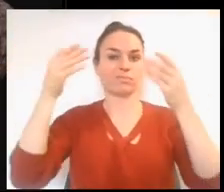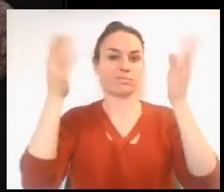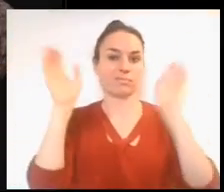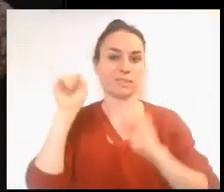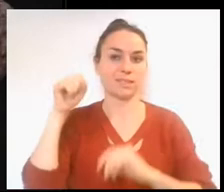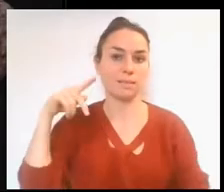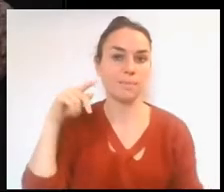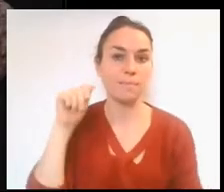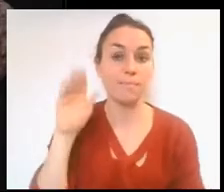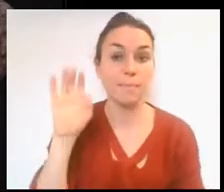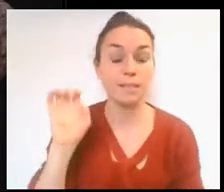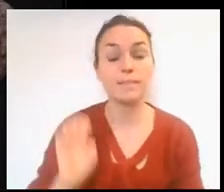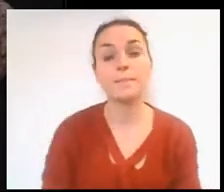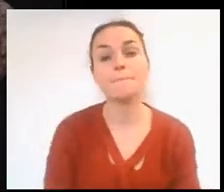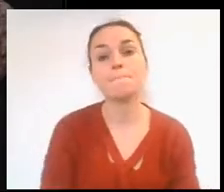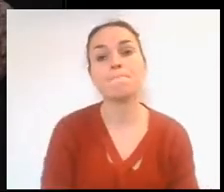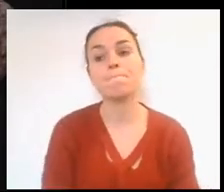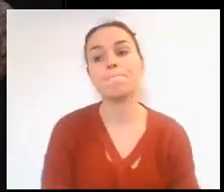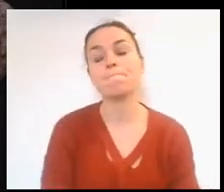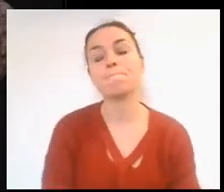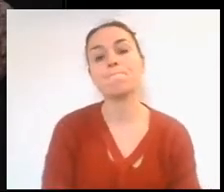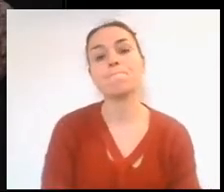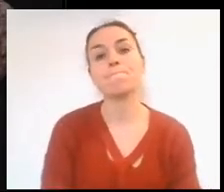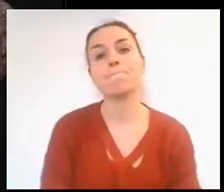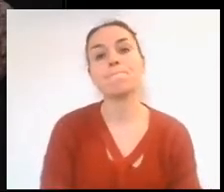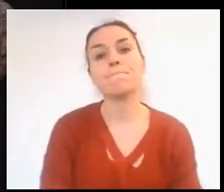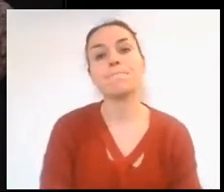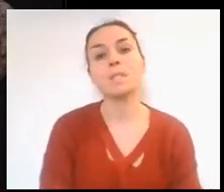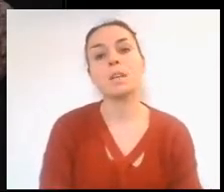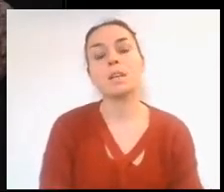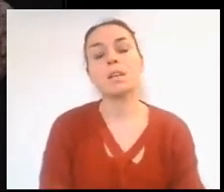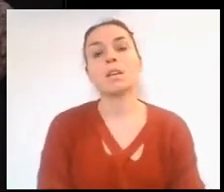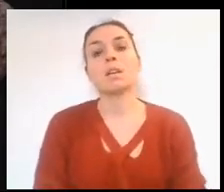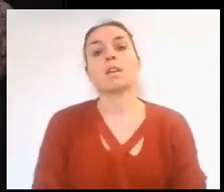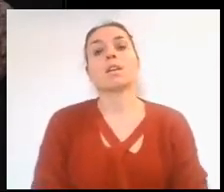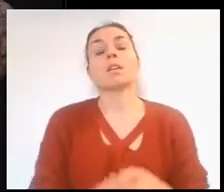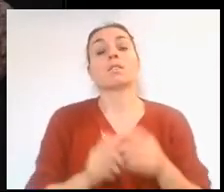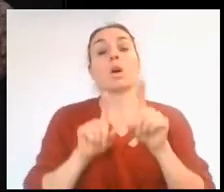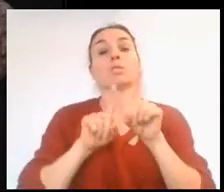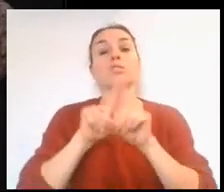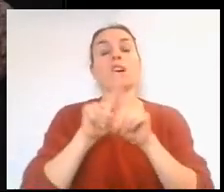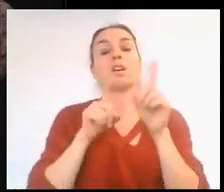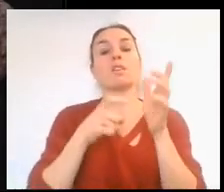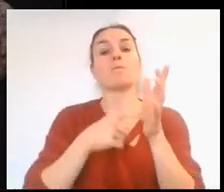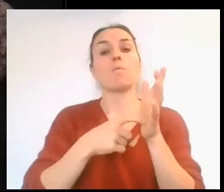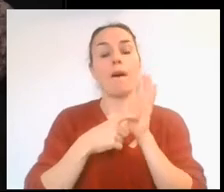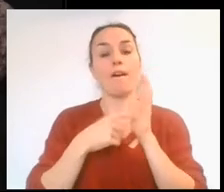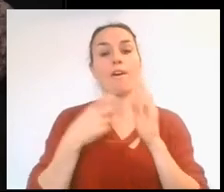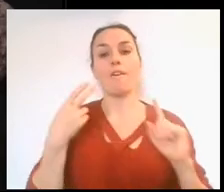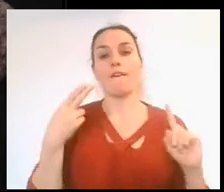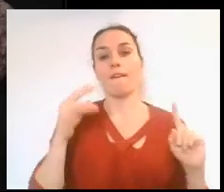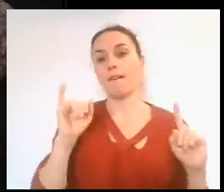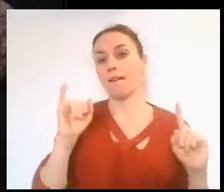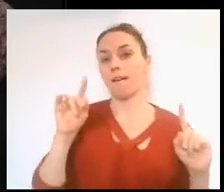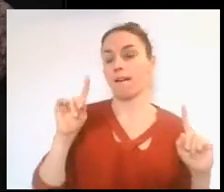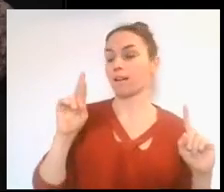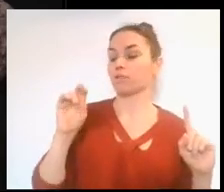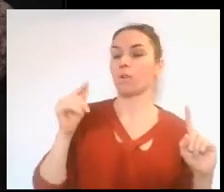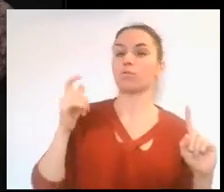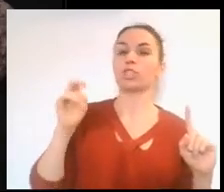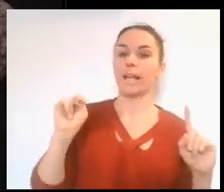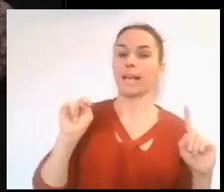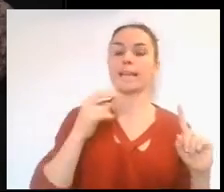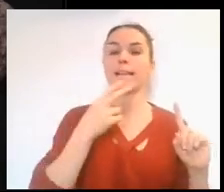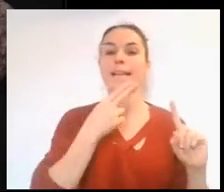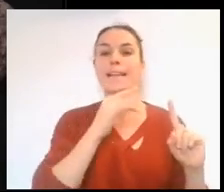Stars are fueled by a conversion of hydrogen to helium, fusion reactions. And